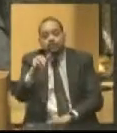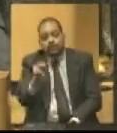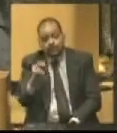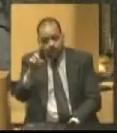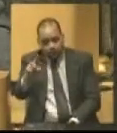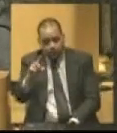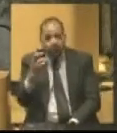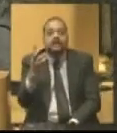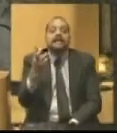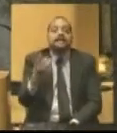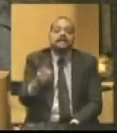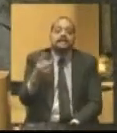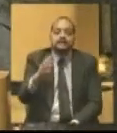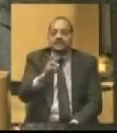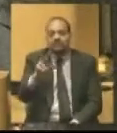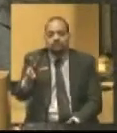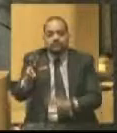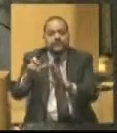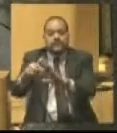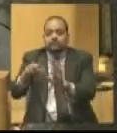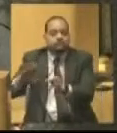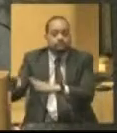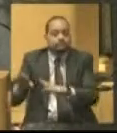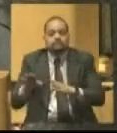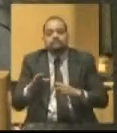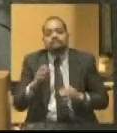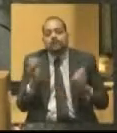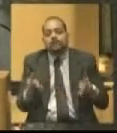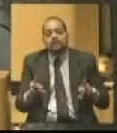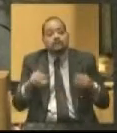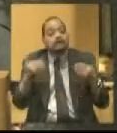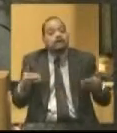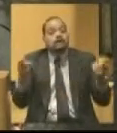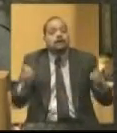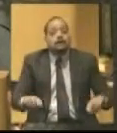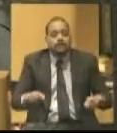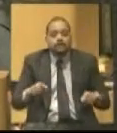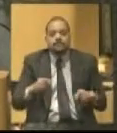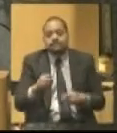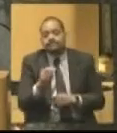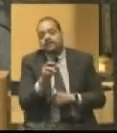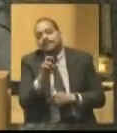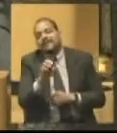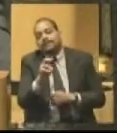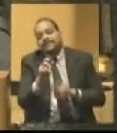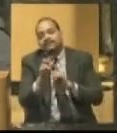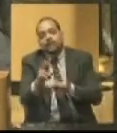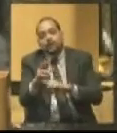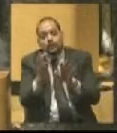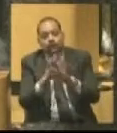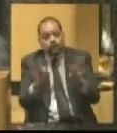Once we understand what the First Confiscation Act actually did, the reluctant emancipator thesis begins to collapse. Consider